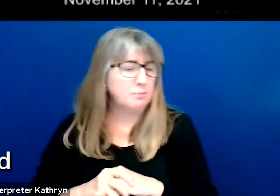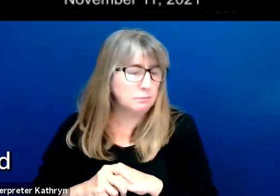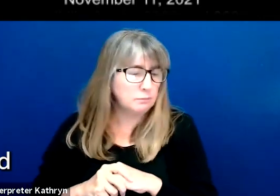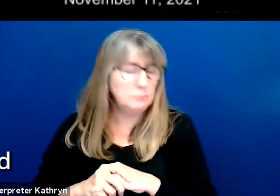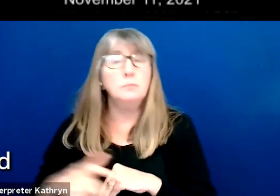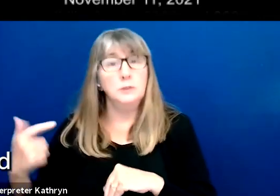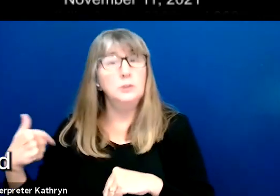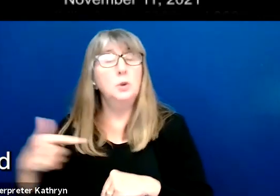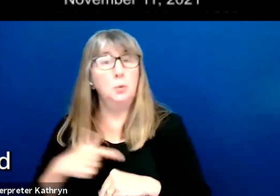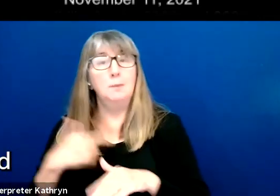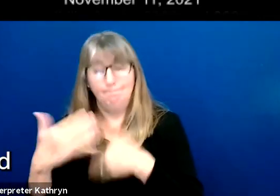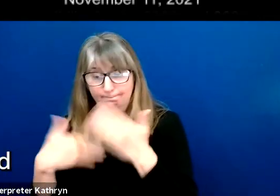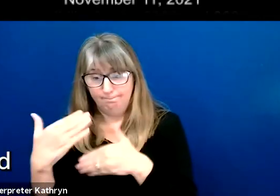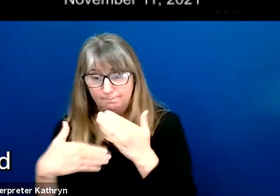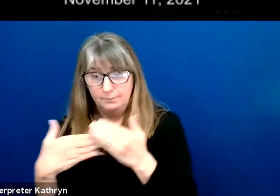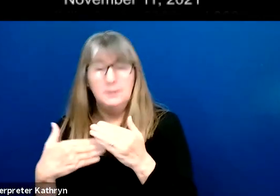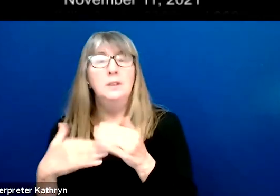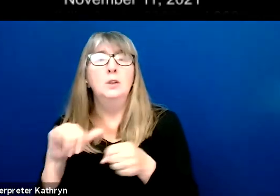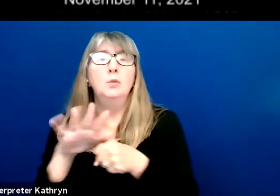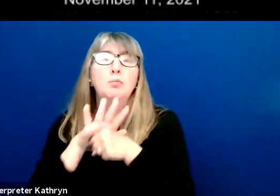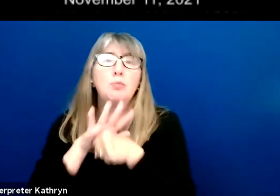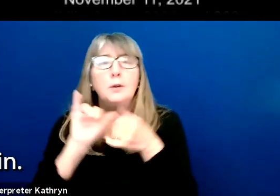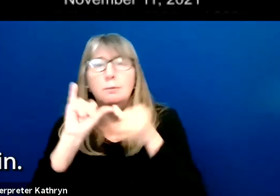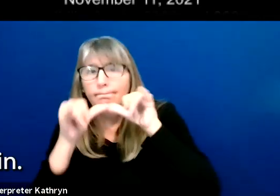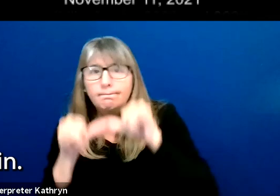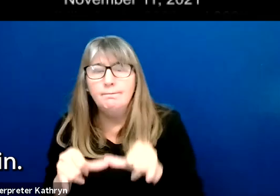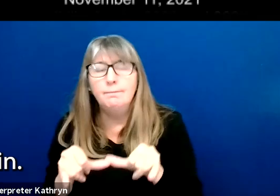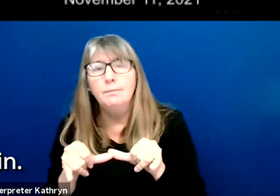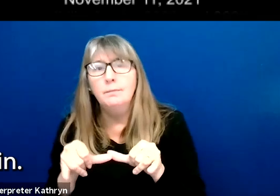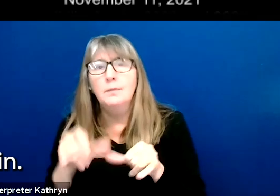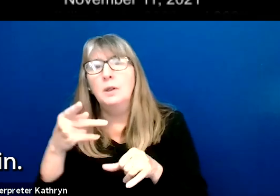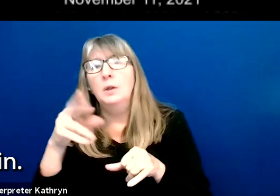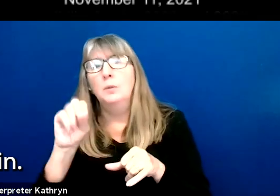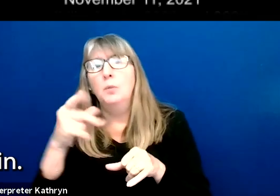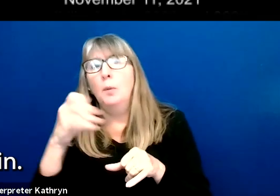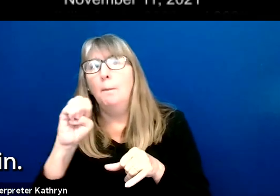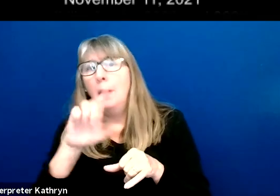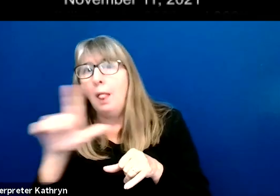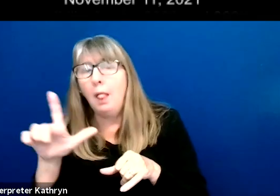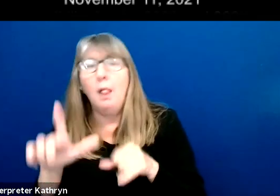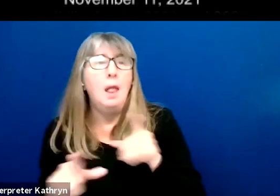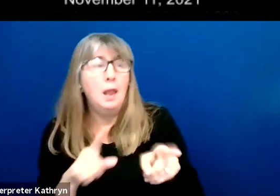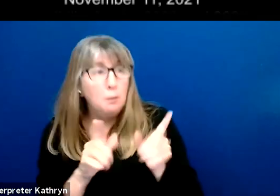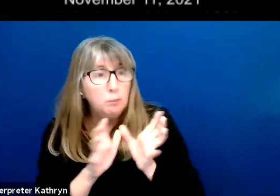pressurized the propellant tanks, and we never heard from the probe again.